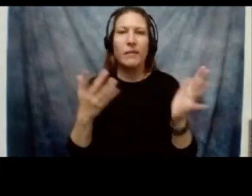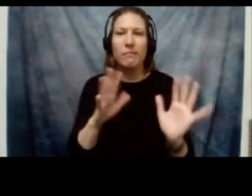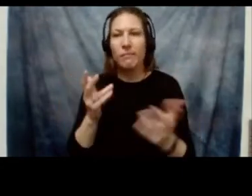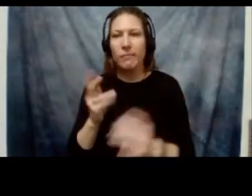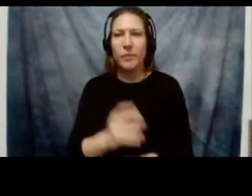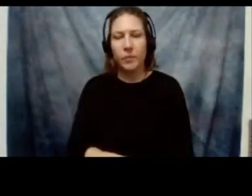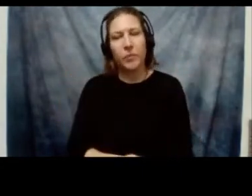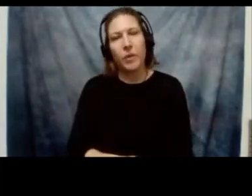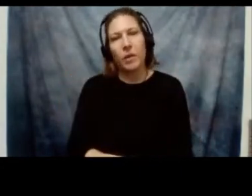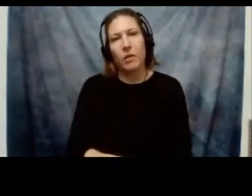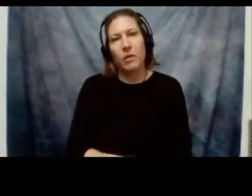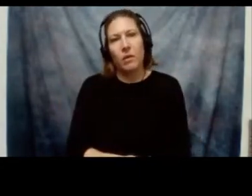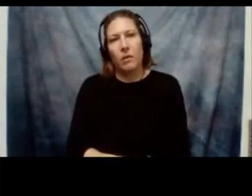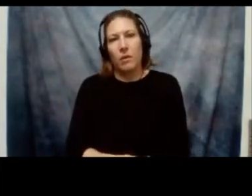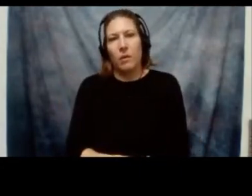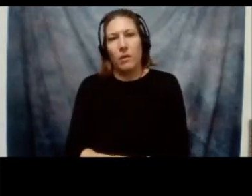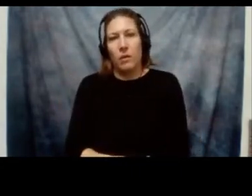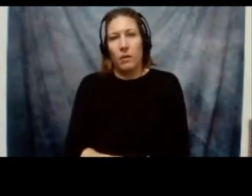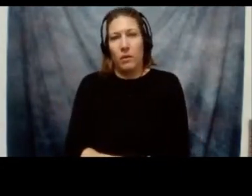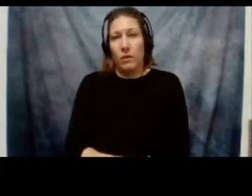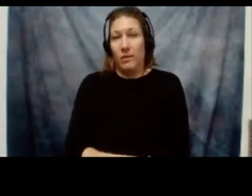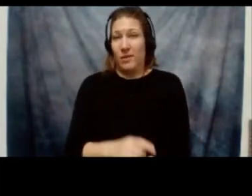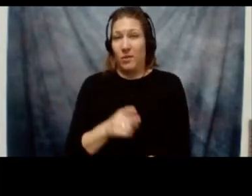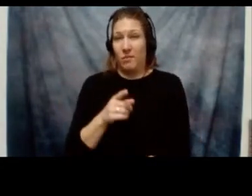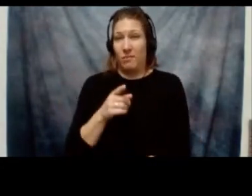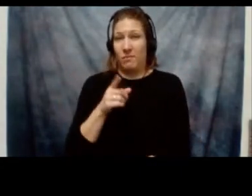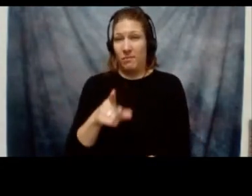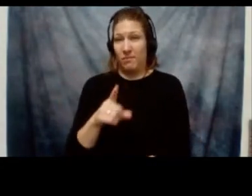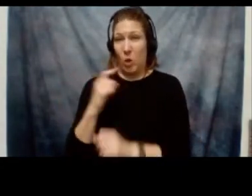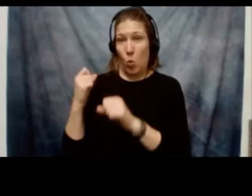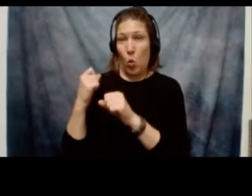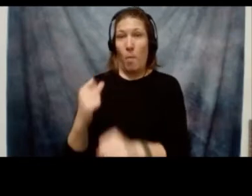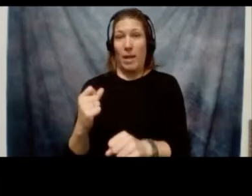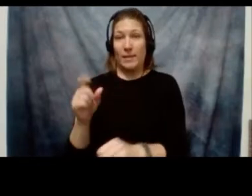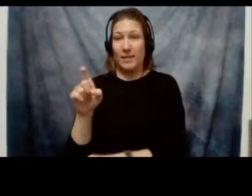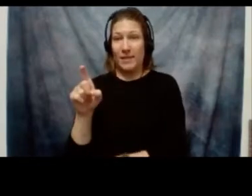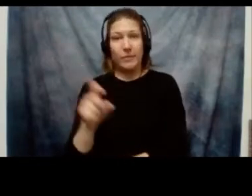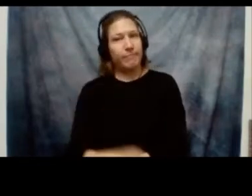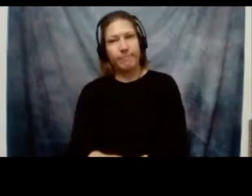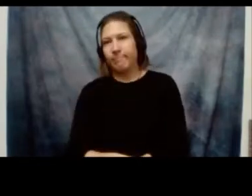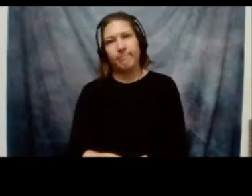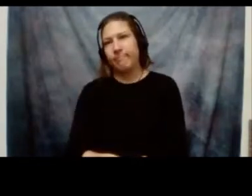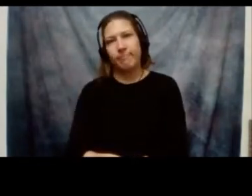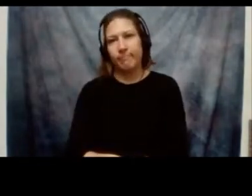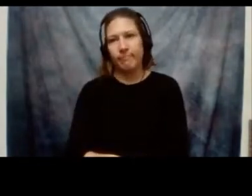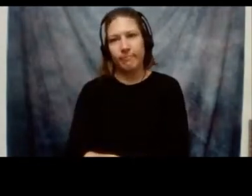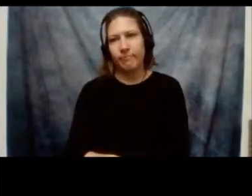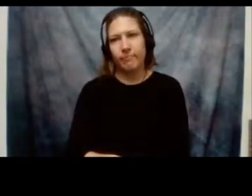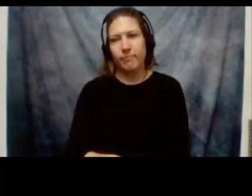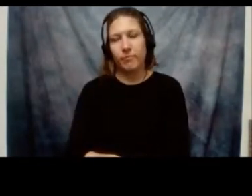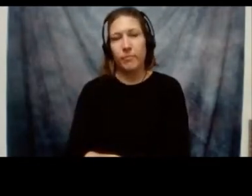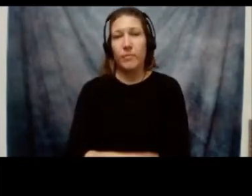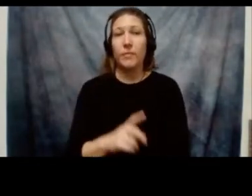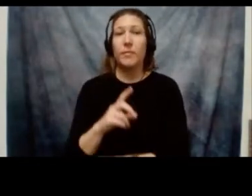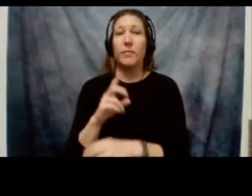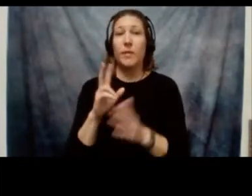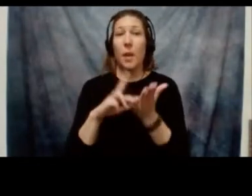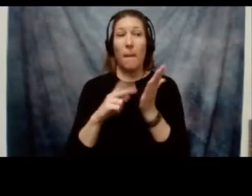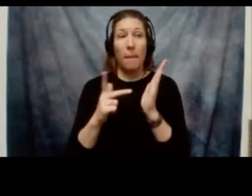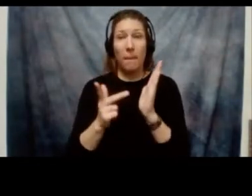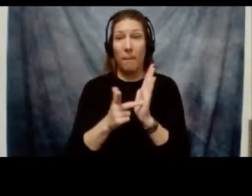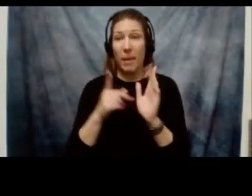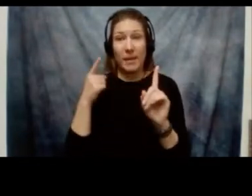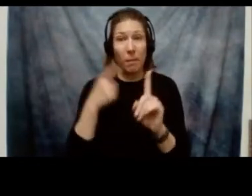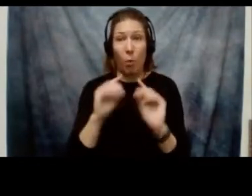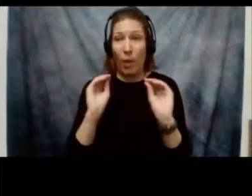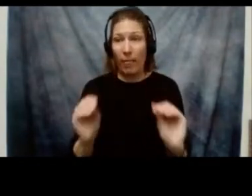robust practice? No, it doesn't. Now, does that mean it's useless? I don't think so. It would be useless as a test. If it was a